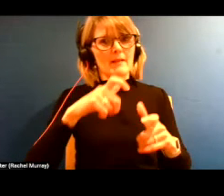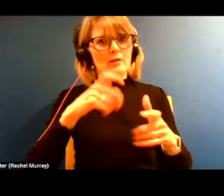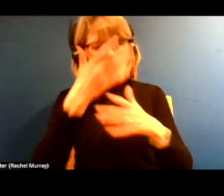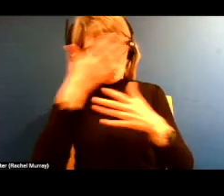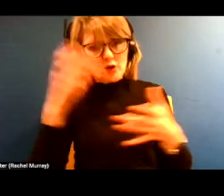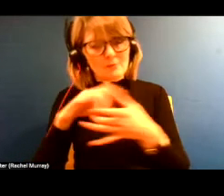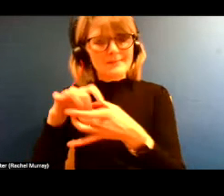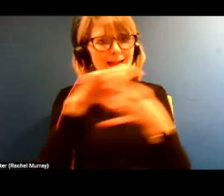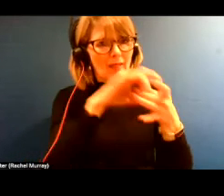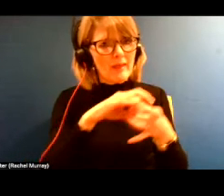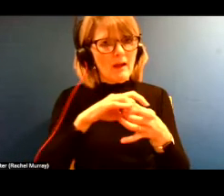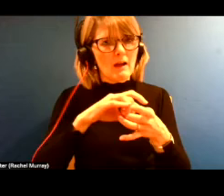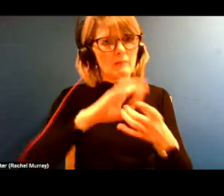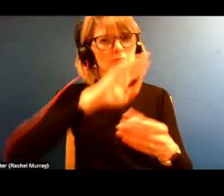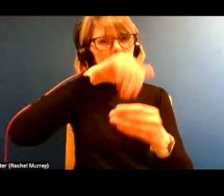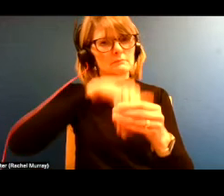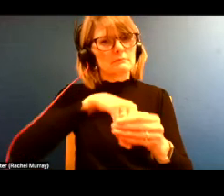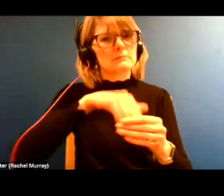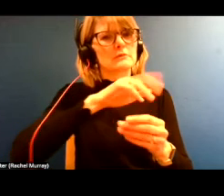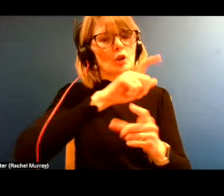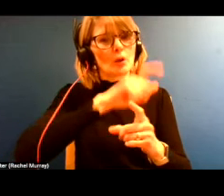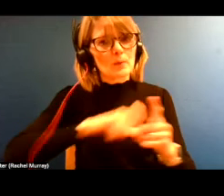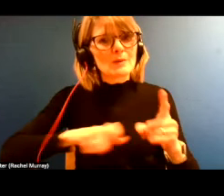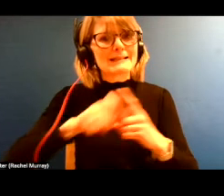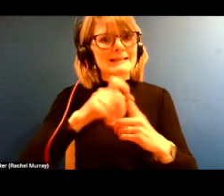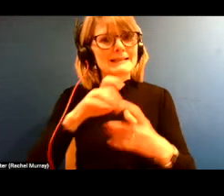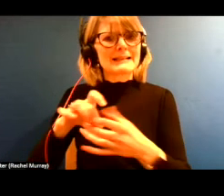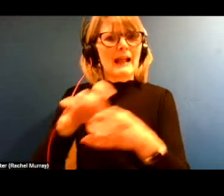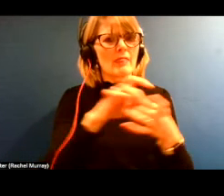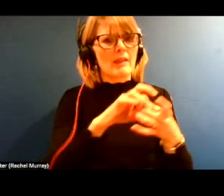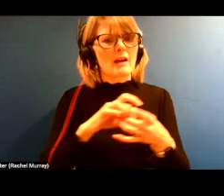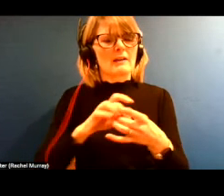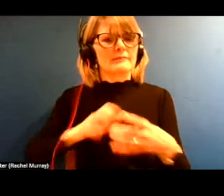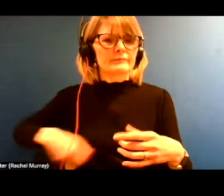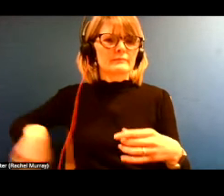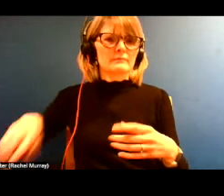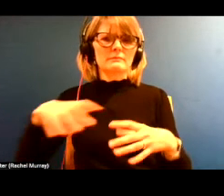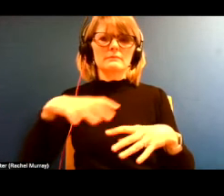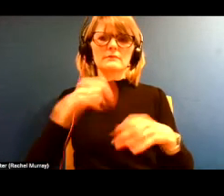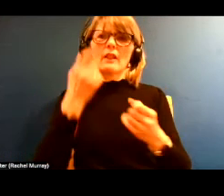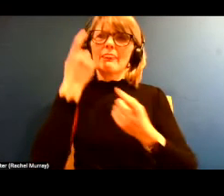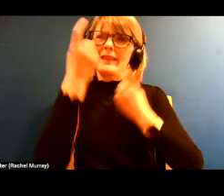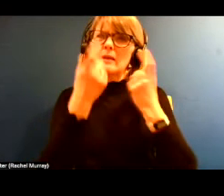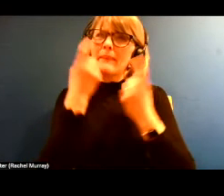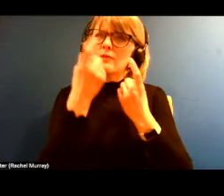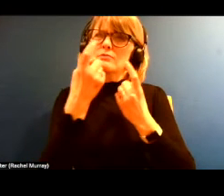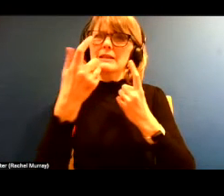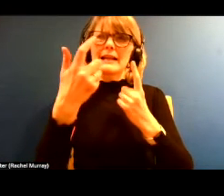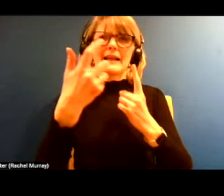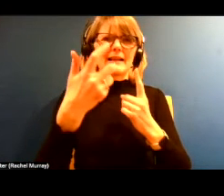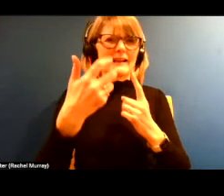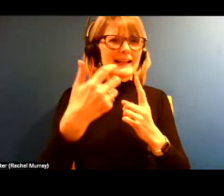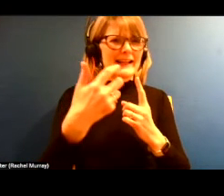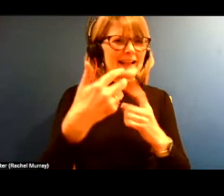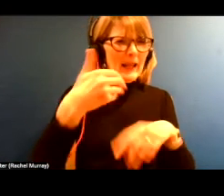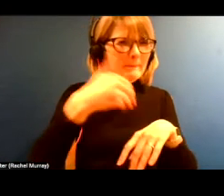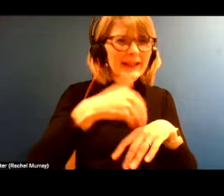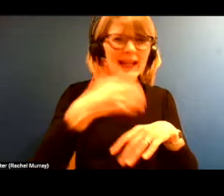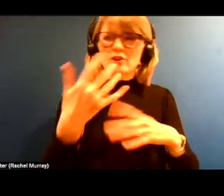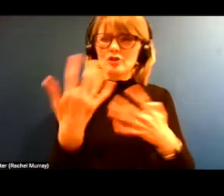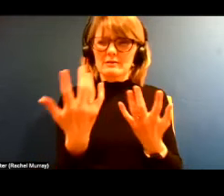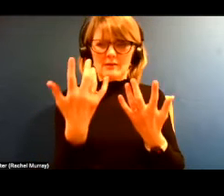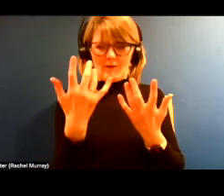another. As I began to consider the implications of an autistic way of being a Christian, I sought out answers to some of these